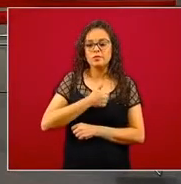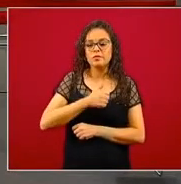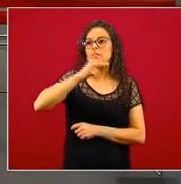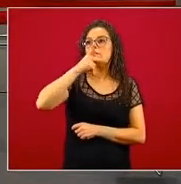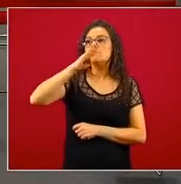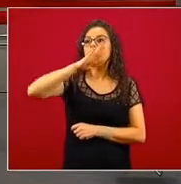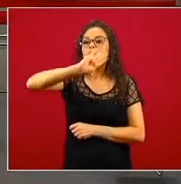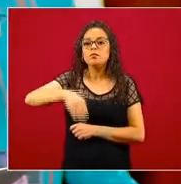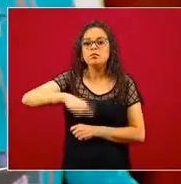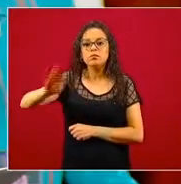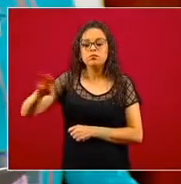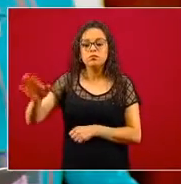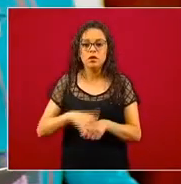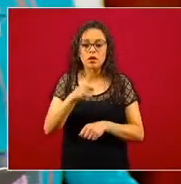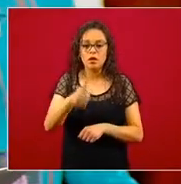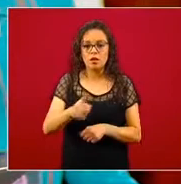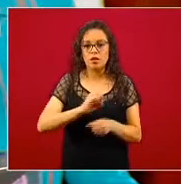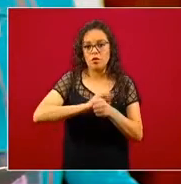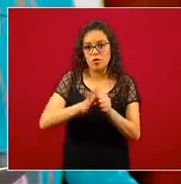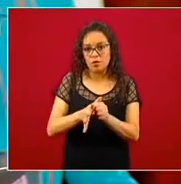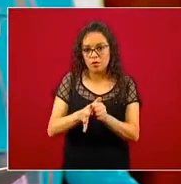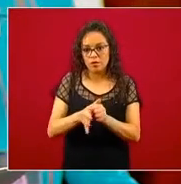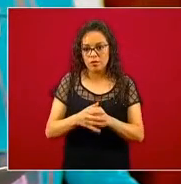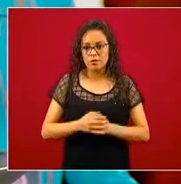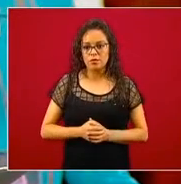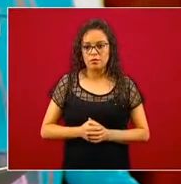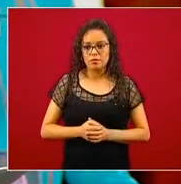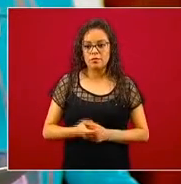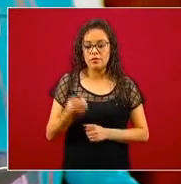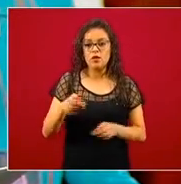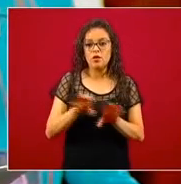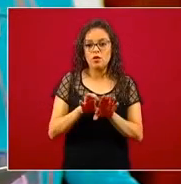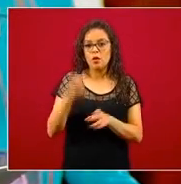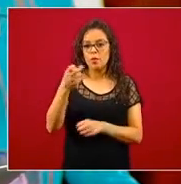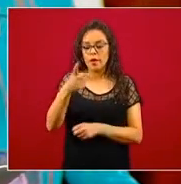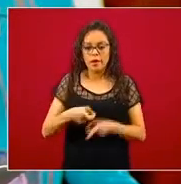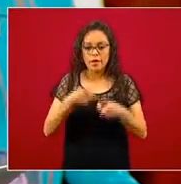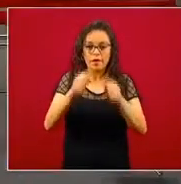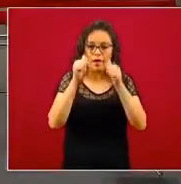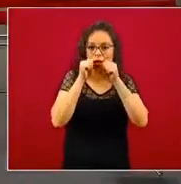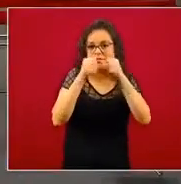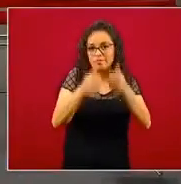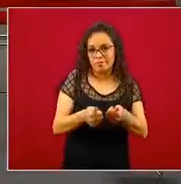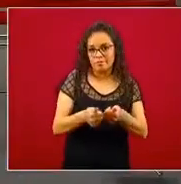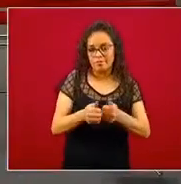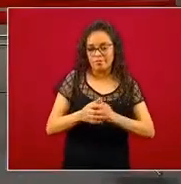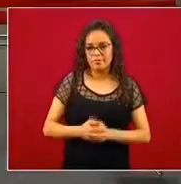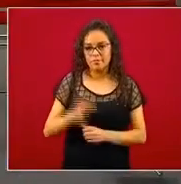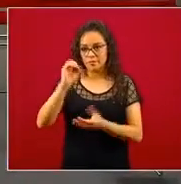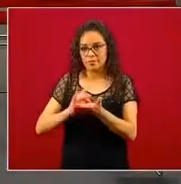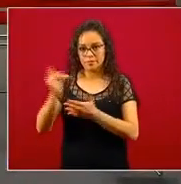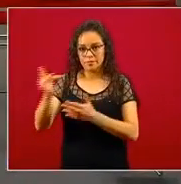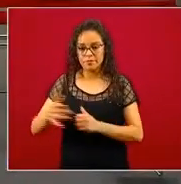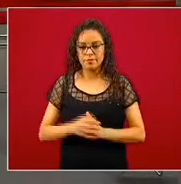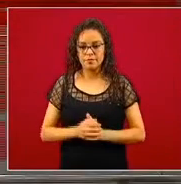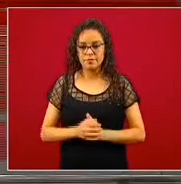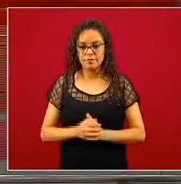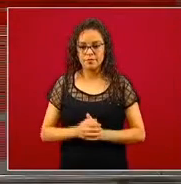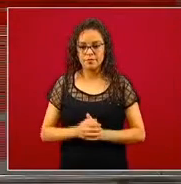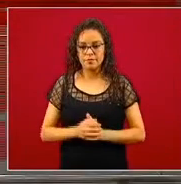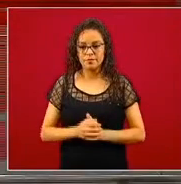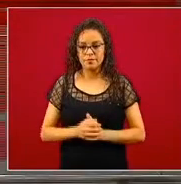against SARS-CoV-2. Another question, some days ago, we had the specialists dealing with the teenagers